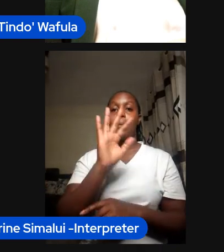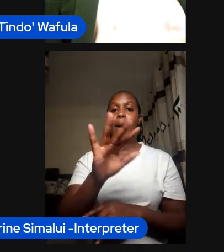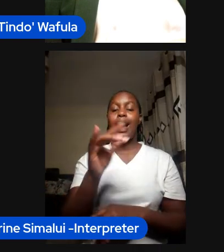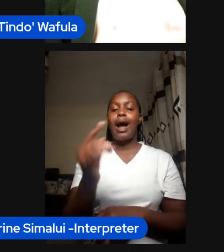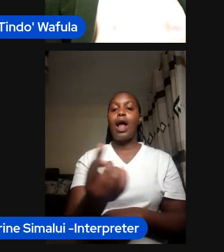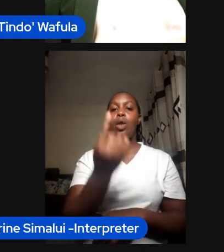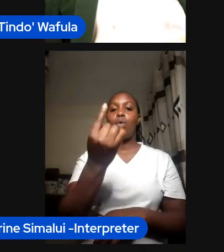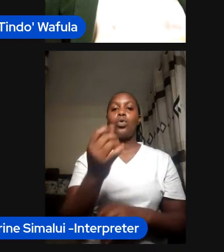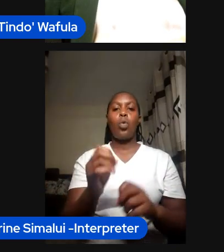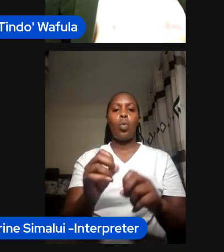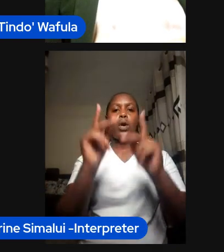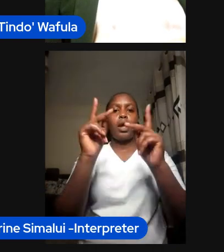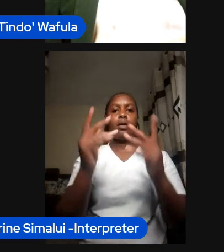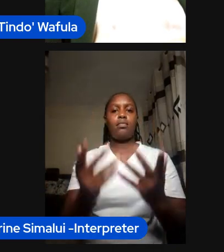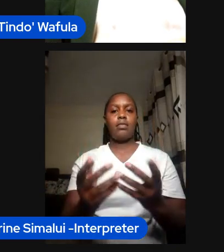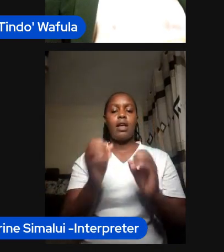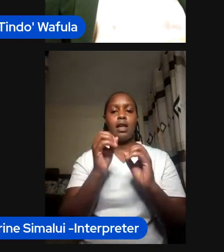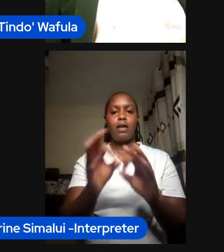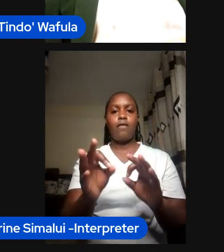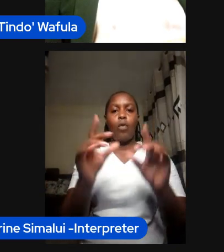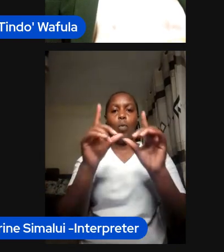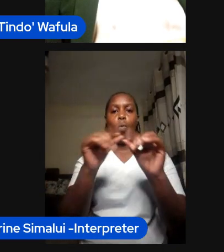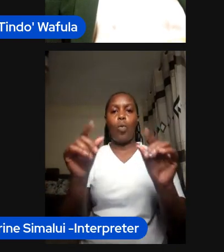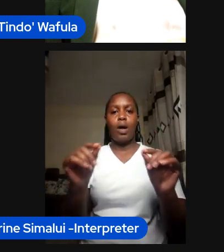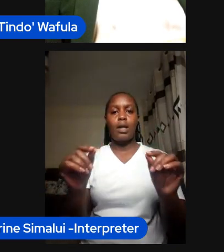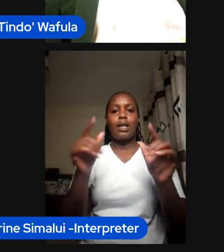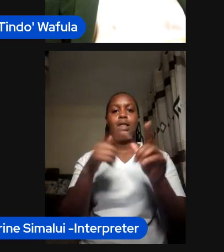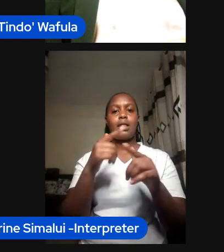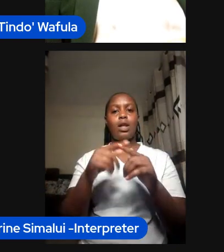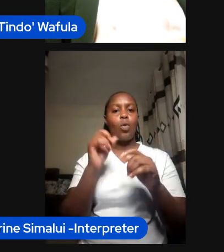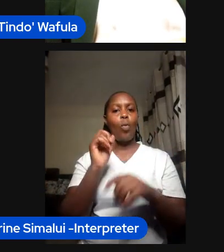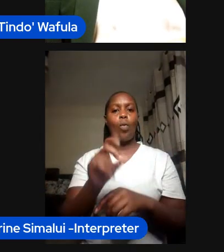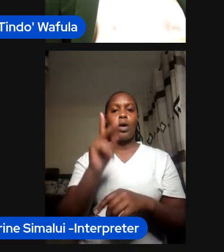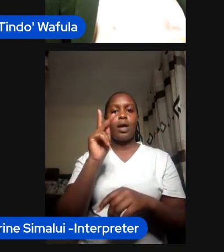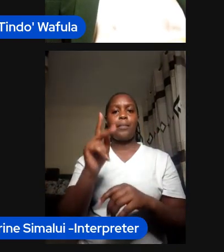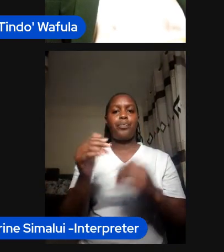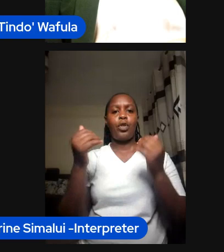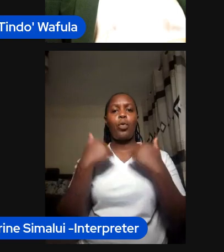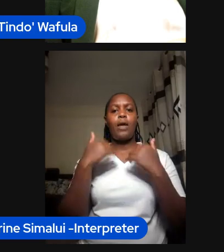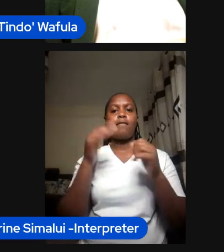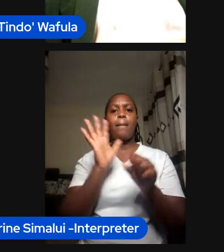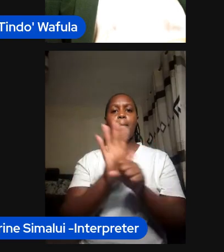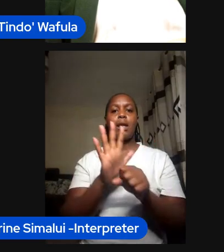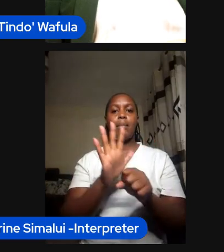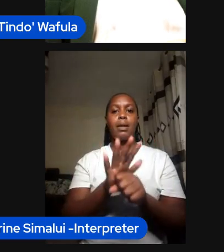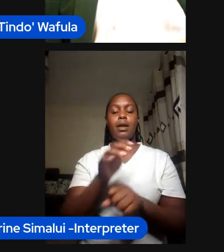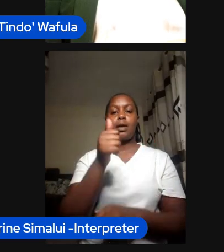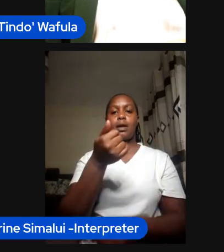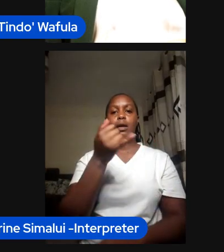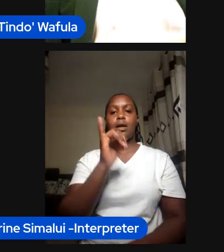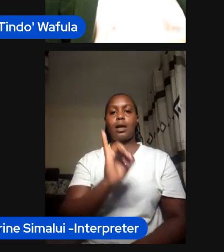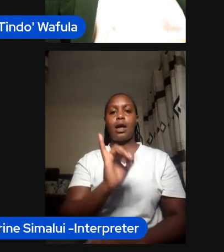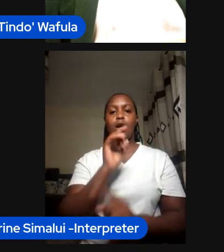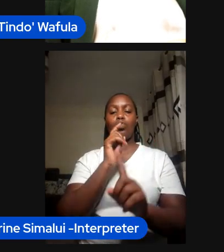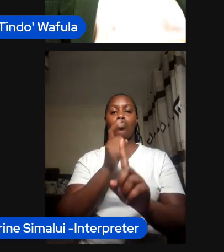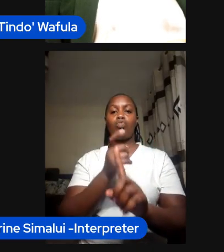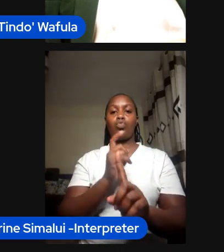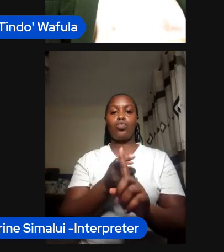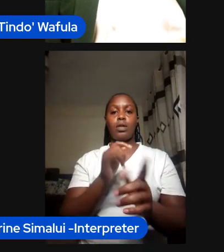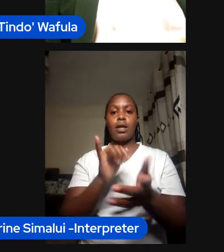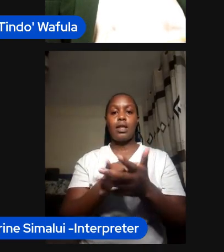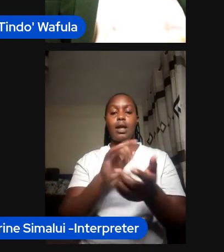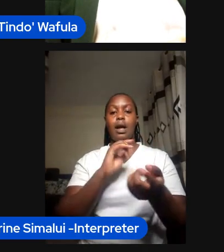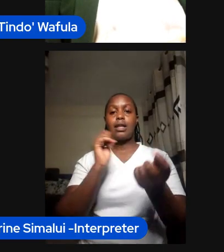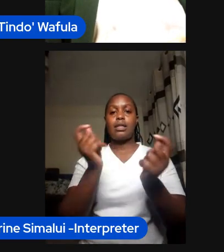go use it. If it has to be the words, start with this. We have so many AI tools that can turn your audio, that